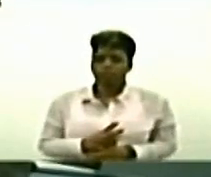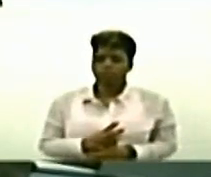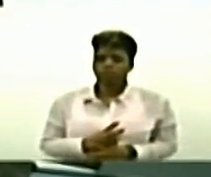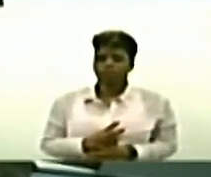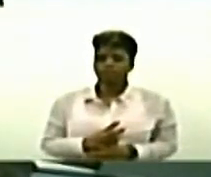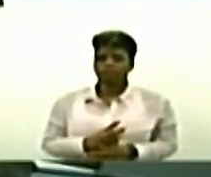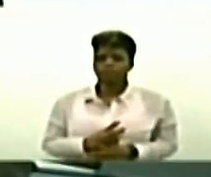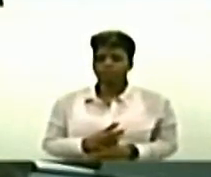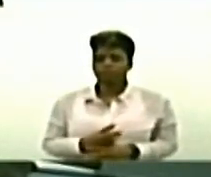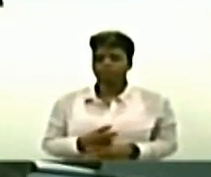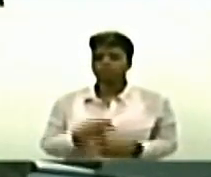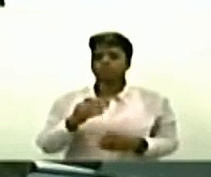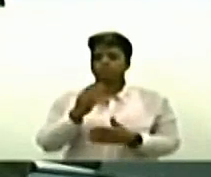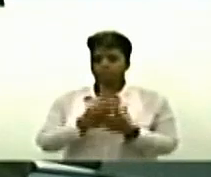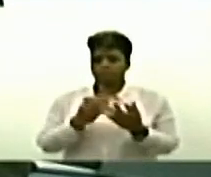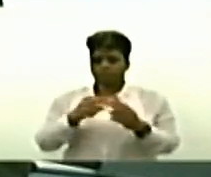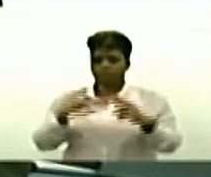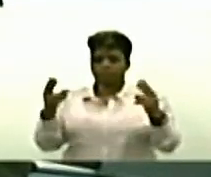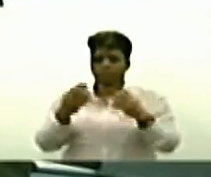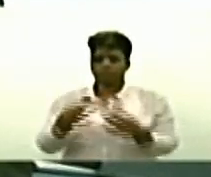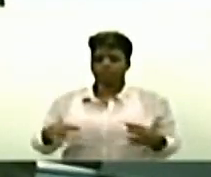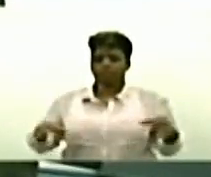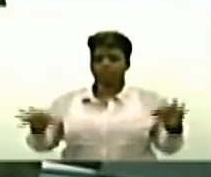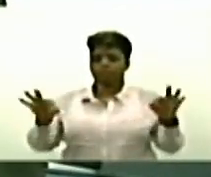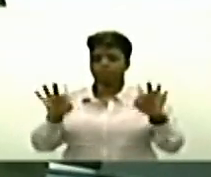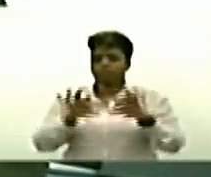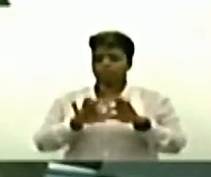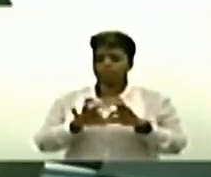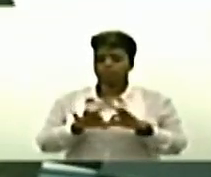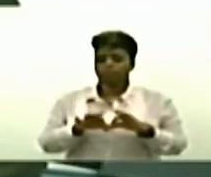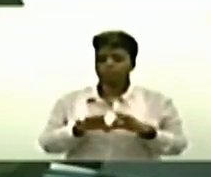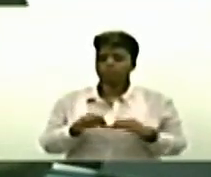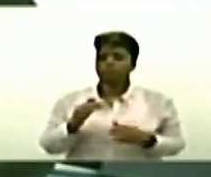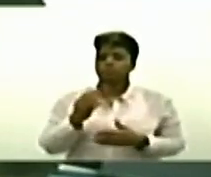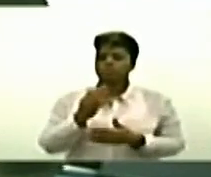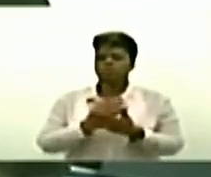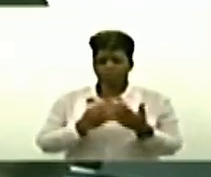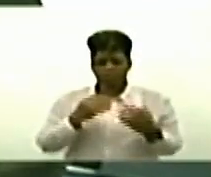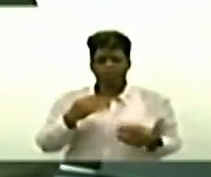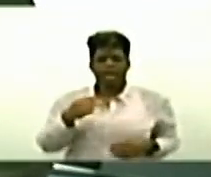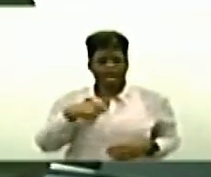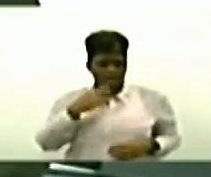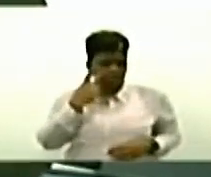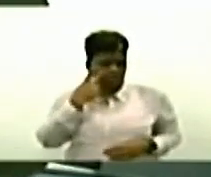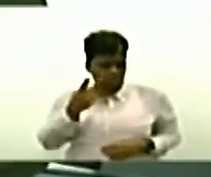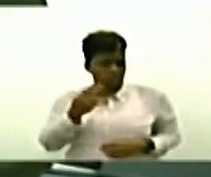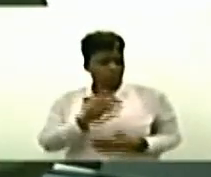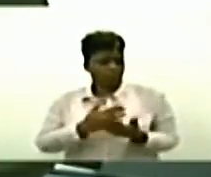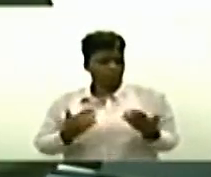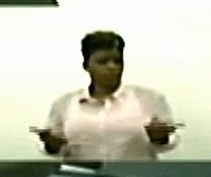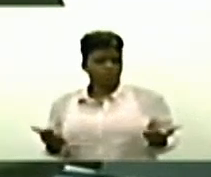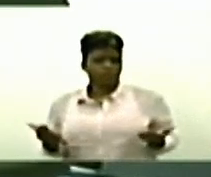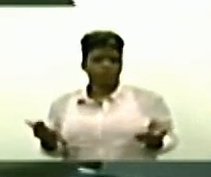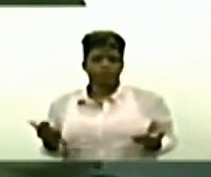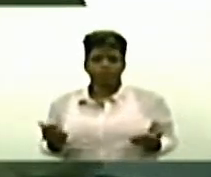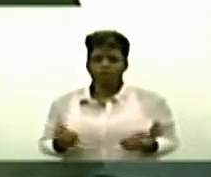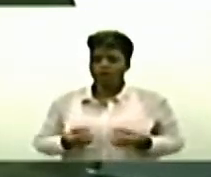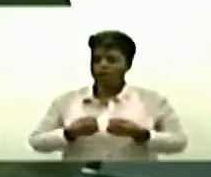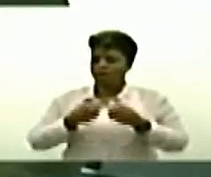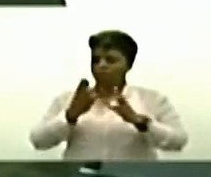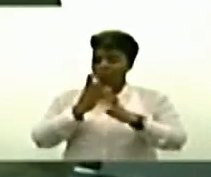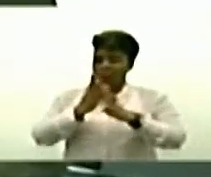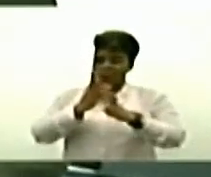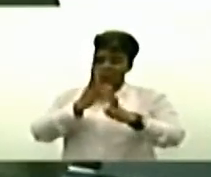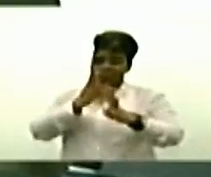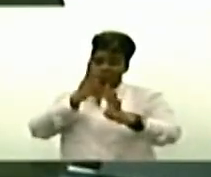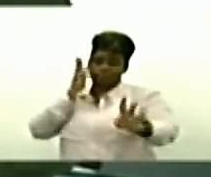very critical, and it creates a burden. Mr. President, something I observe, because of this congestion,